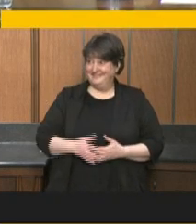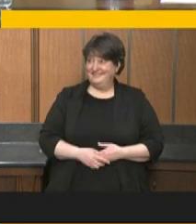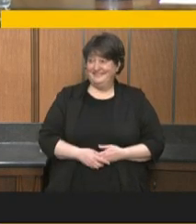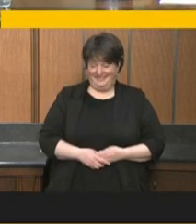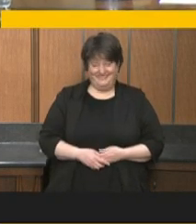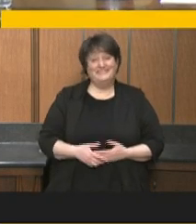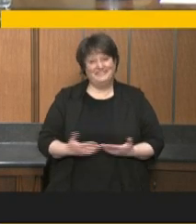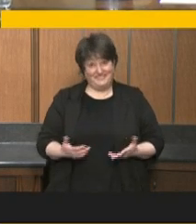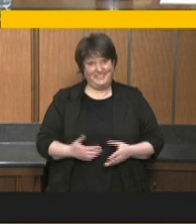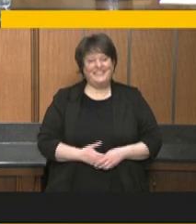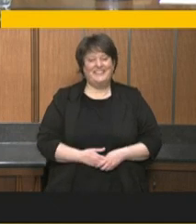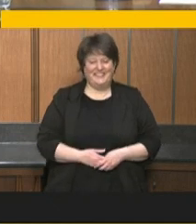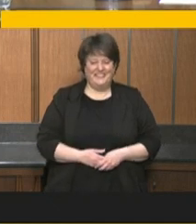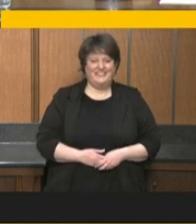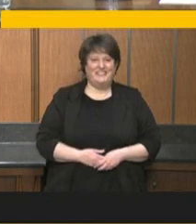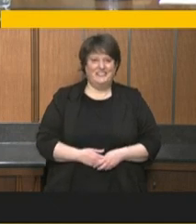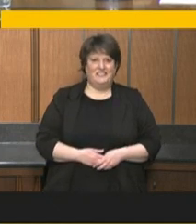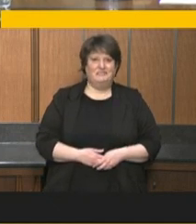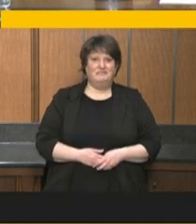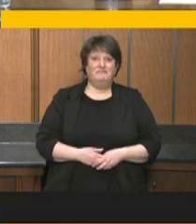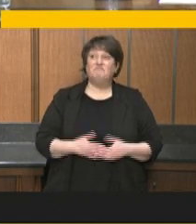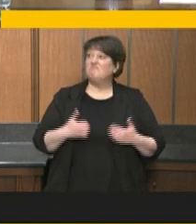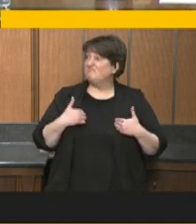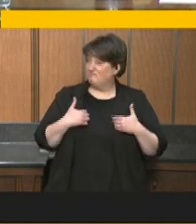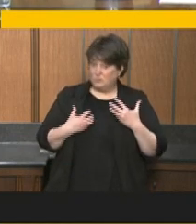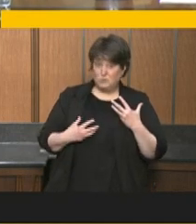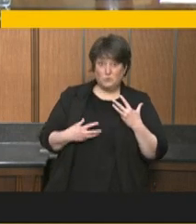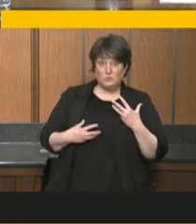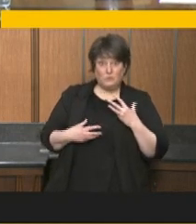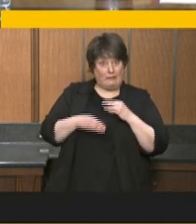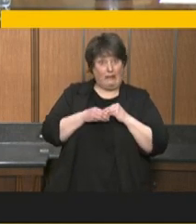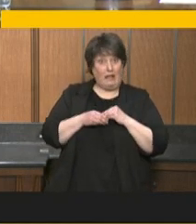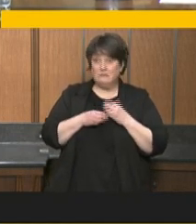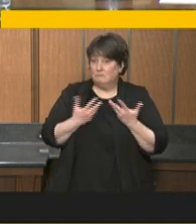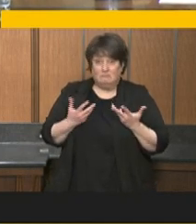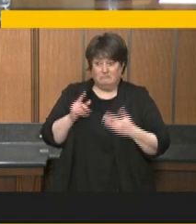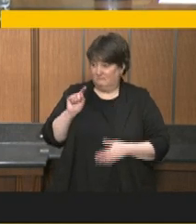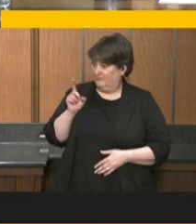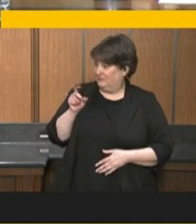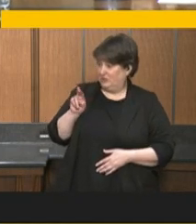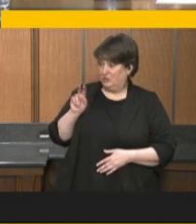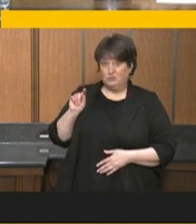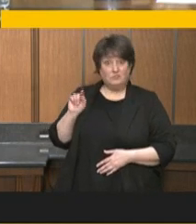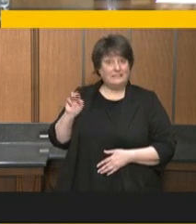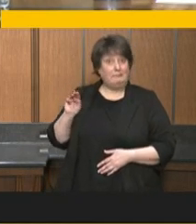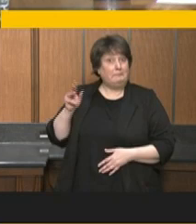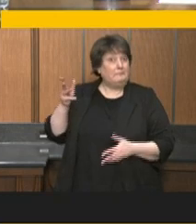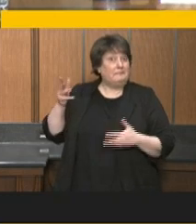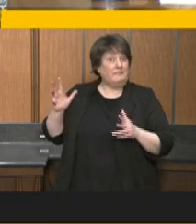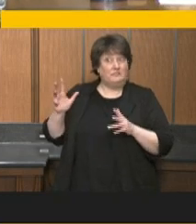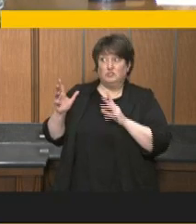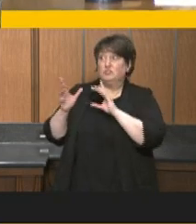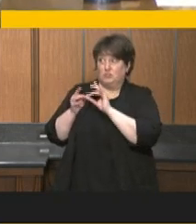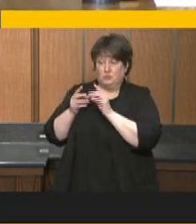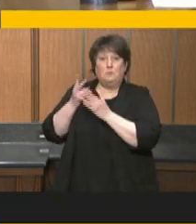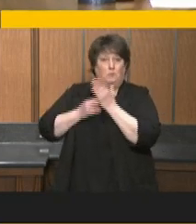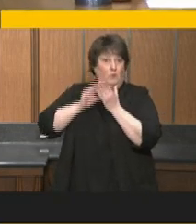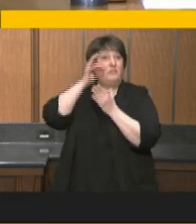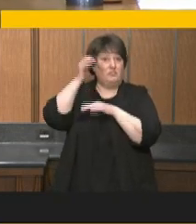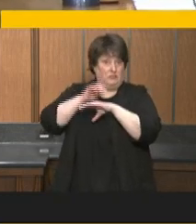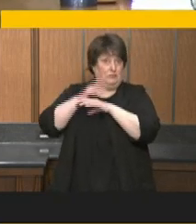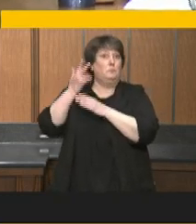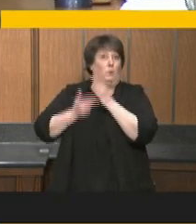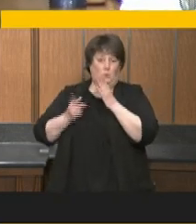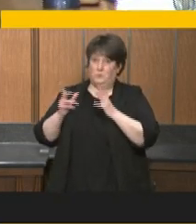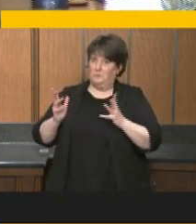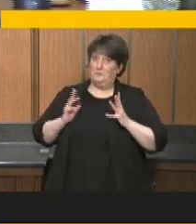Well, I don't have anything else today because Dr. Tam spoke in both official languages, so we're